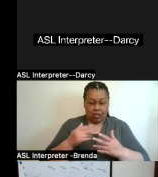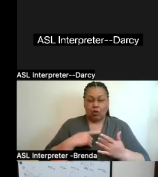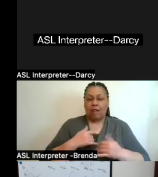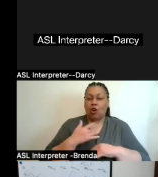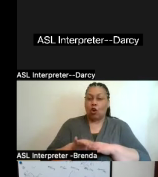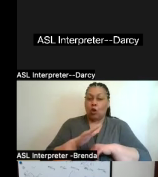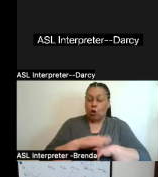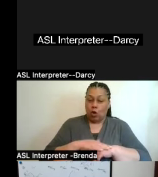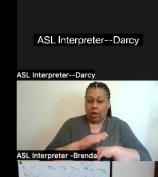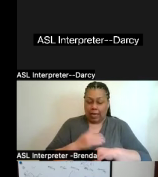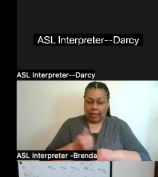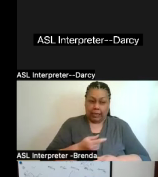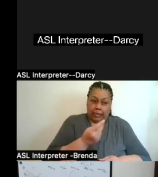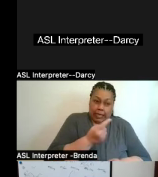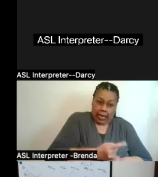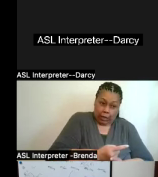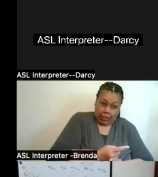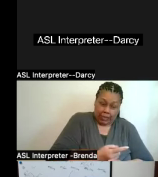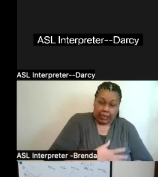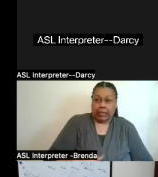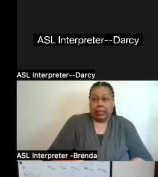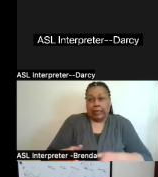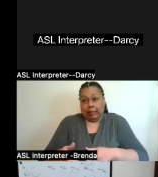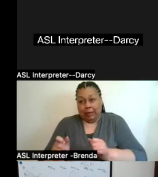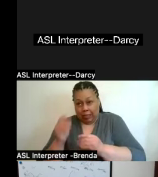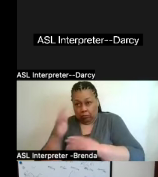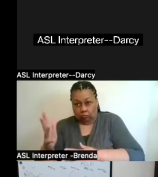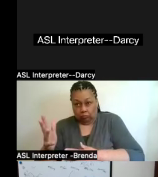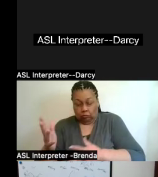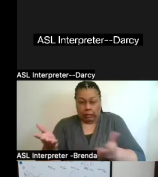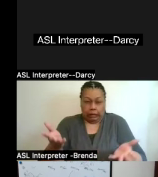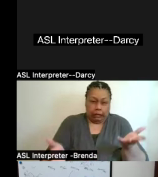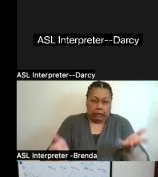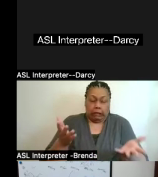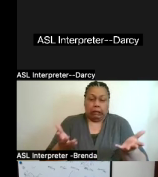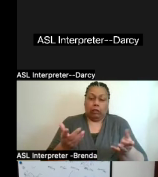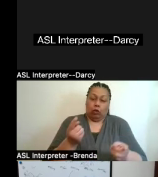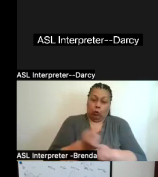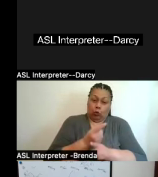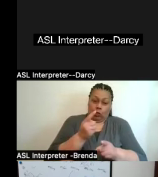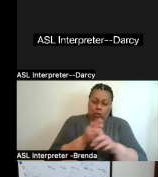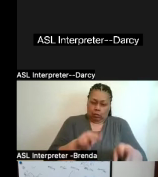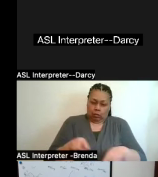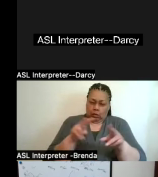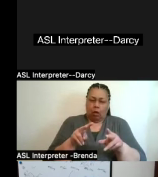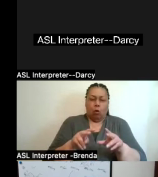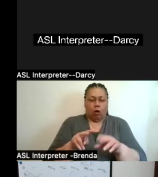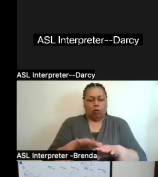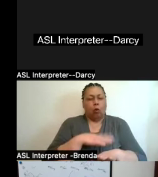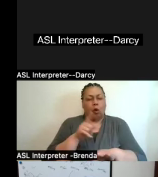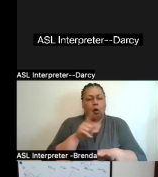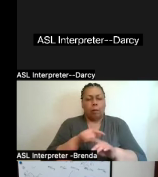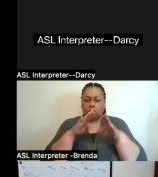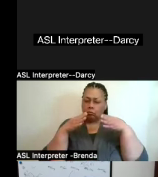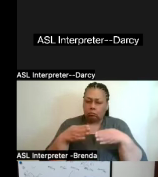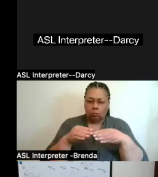between accuracy and speed. Whereas for routine monitoring, we go a little bit slower, but we focus a lot more on